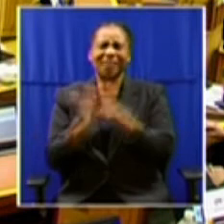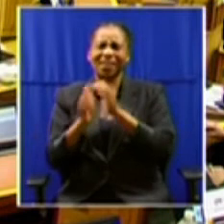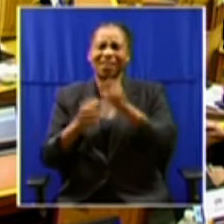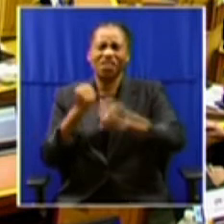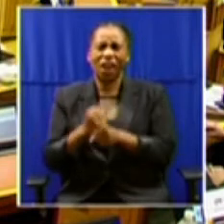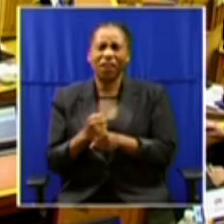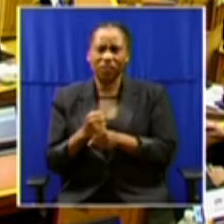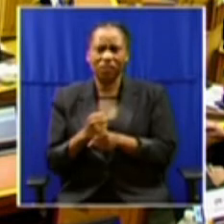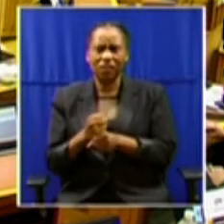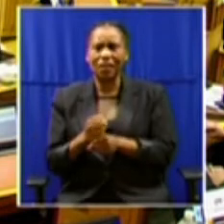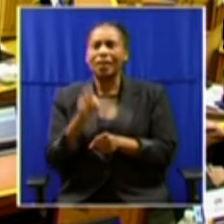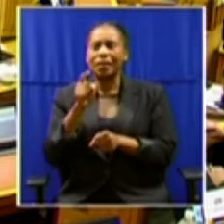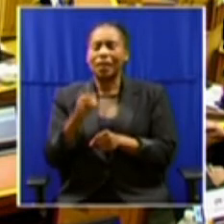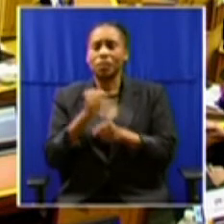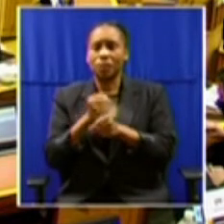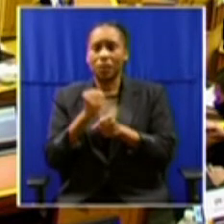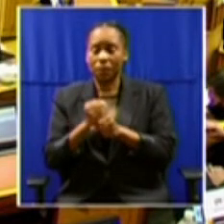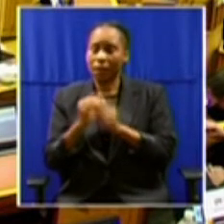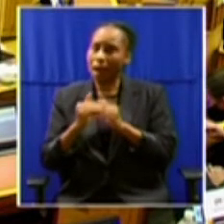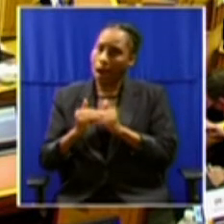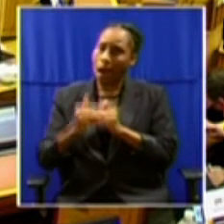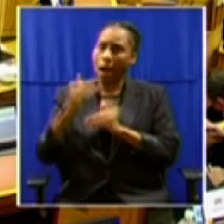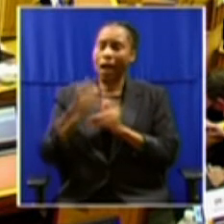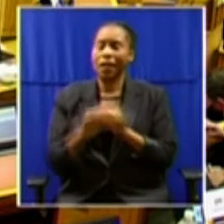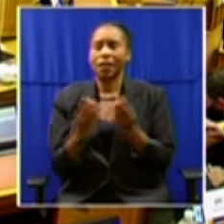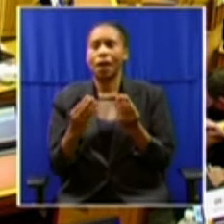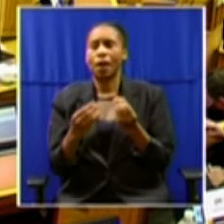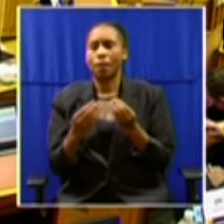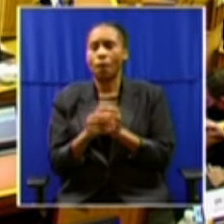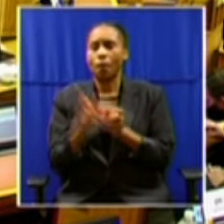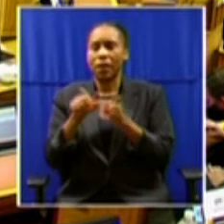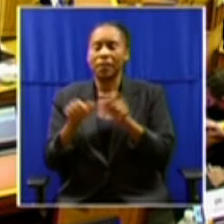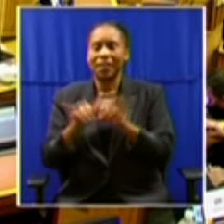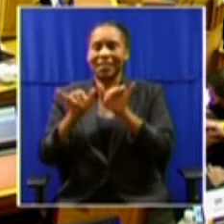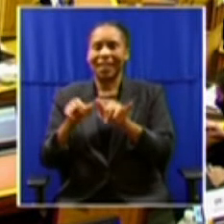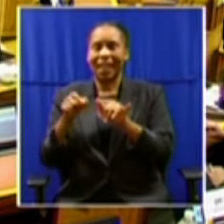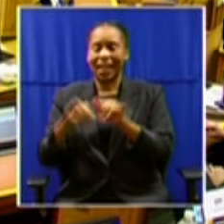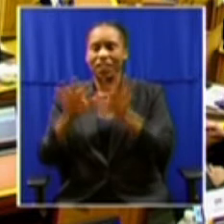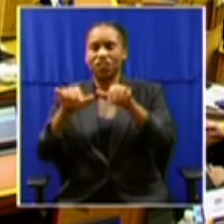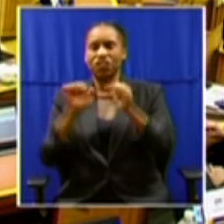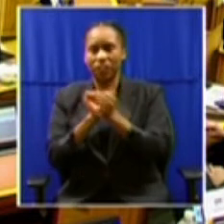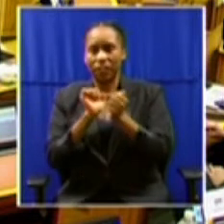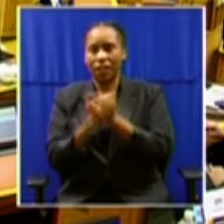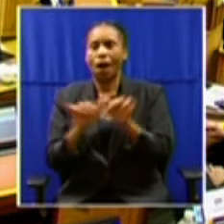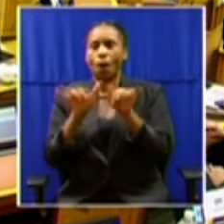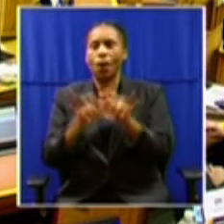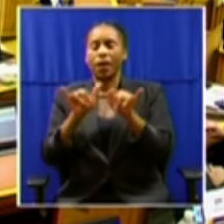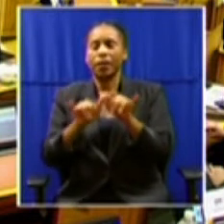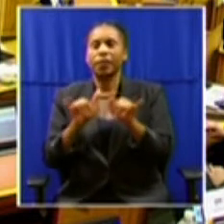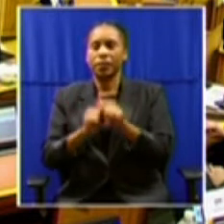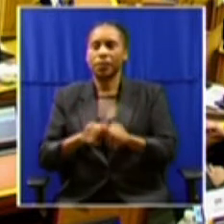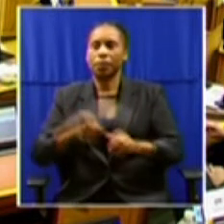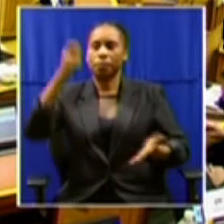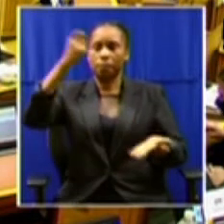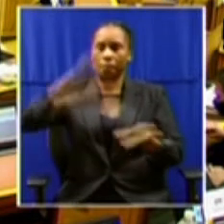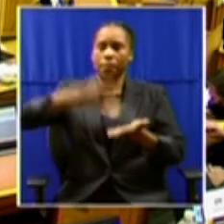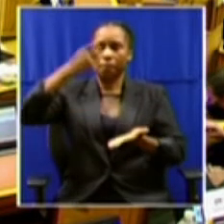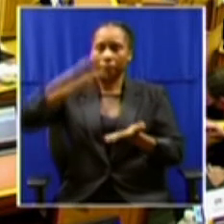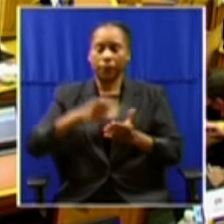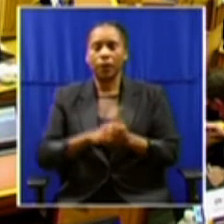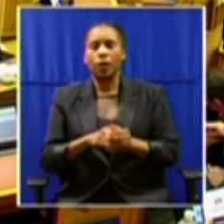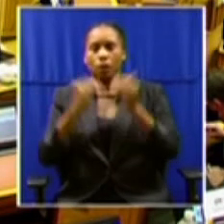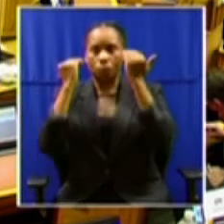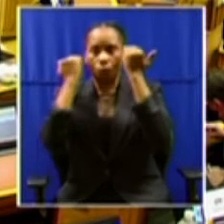the high number of remand detainees who spend years in jail awaiting trial while magistrates' courts